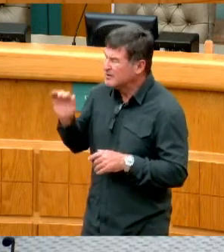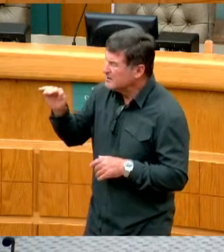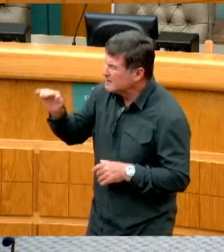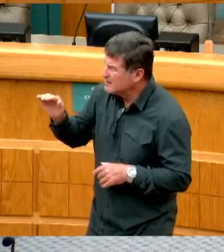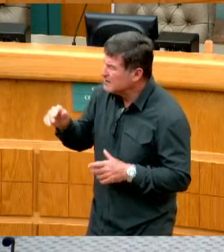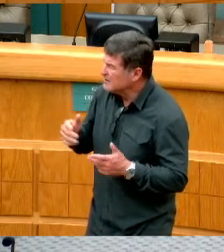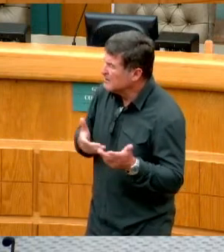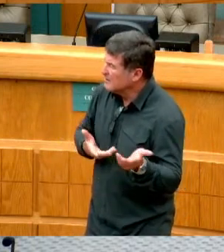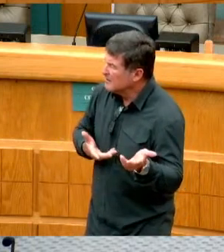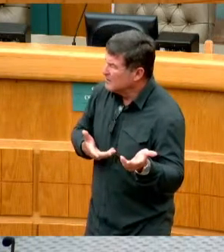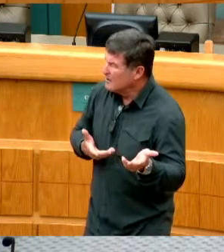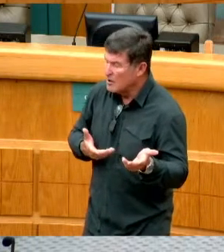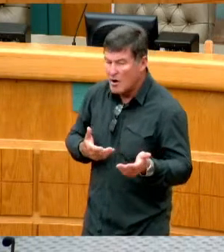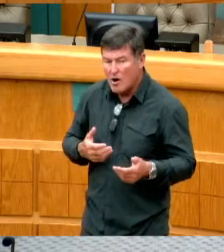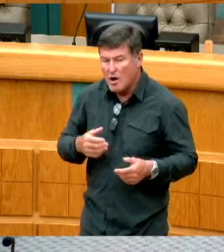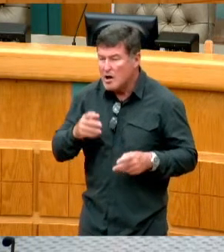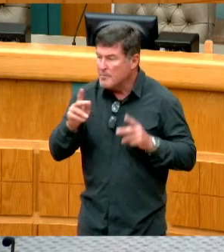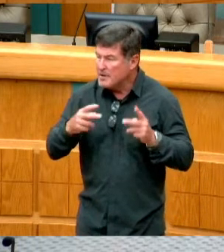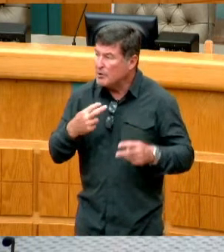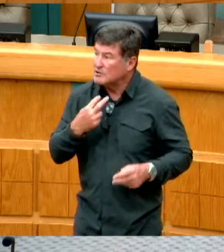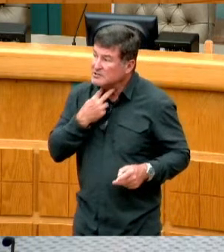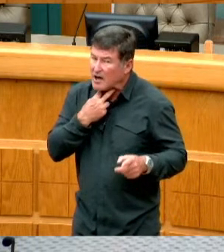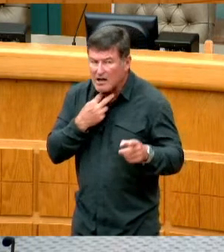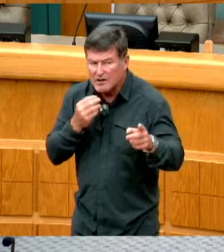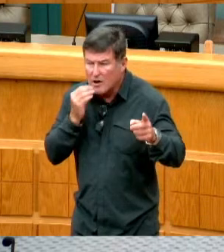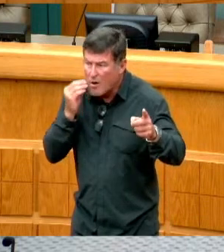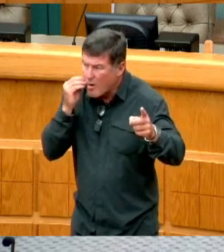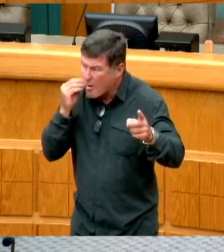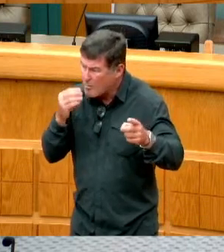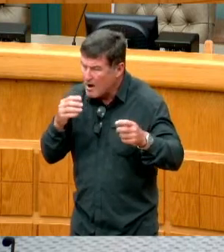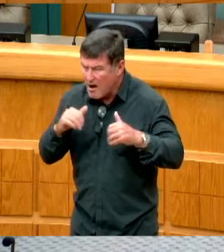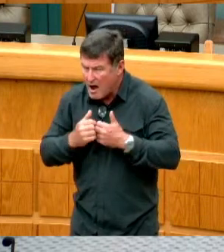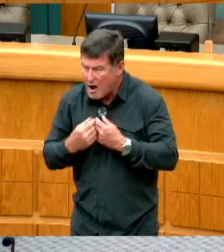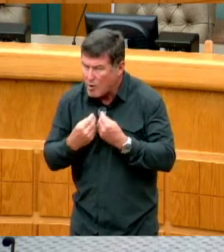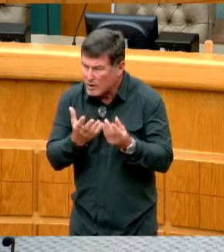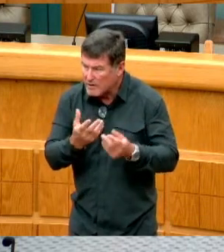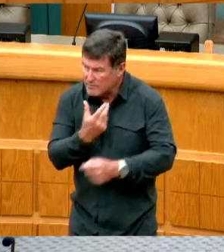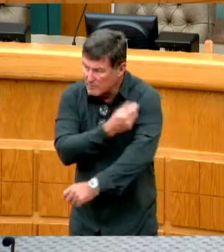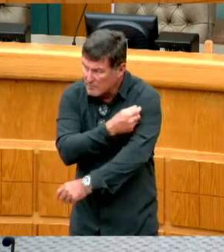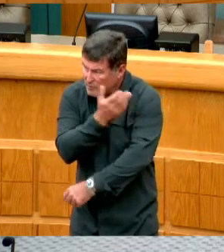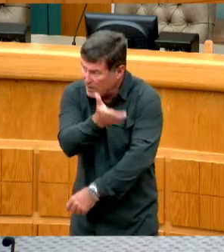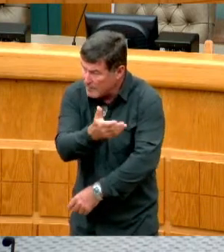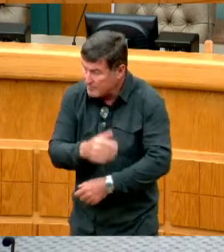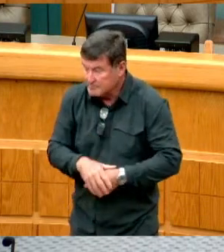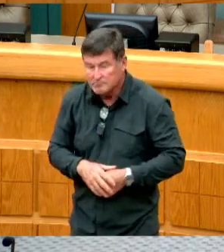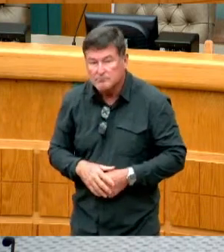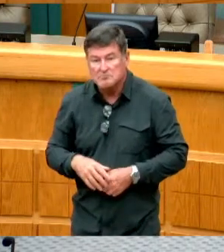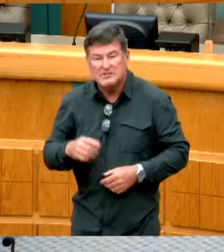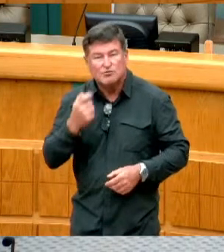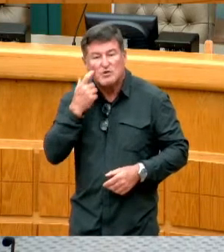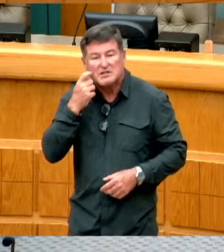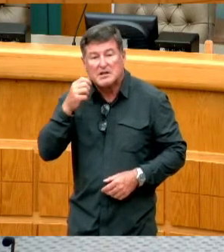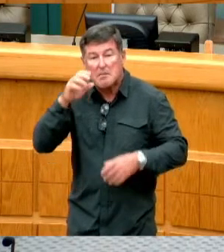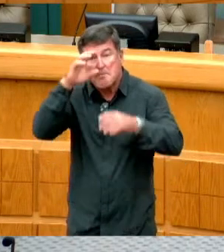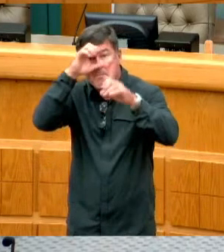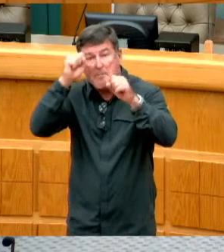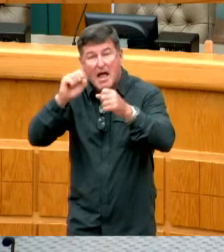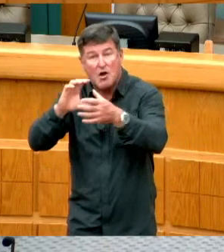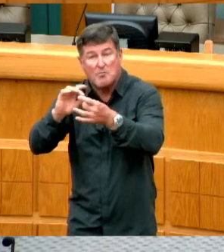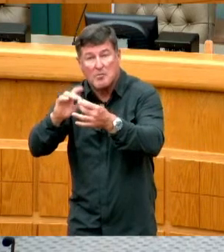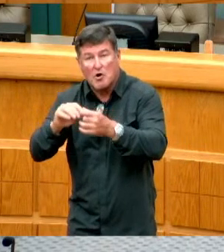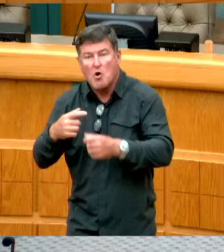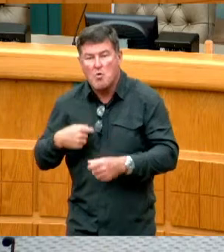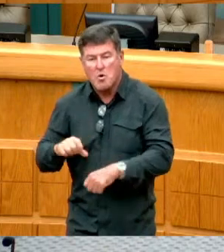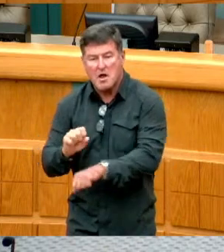those individuals who are homebound. As the mayor mentioned, we are working closely with the Corpus Christi Fire Department on a plan